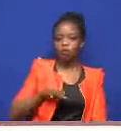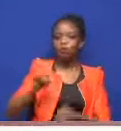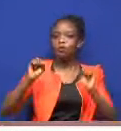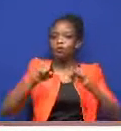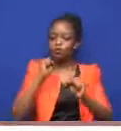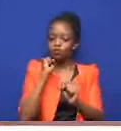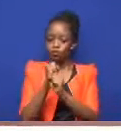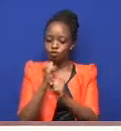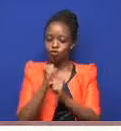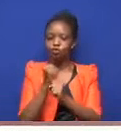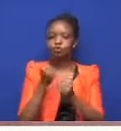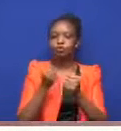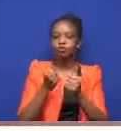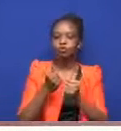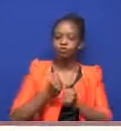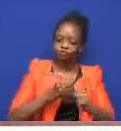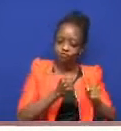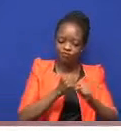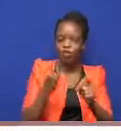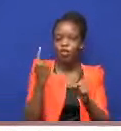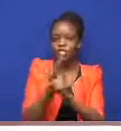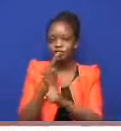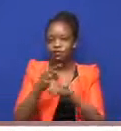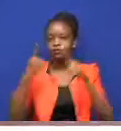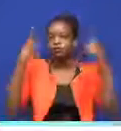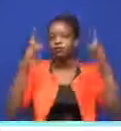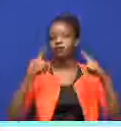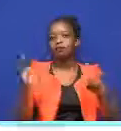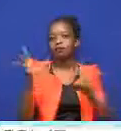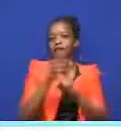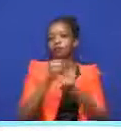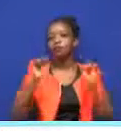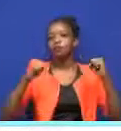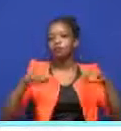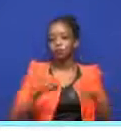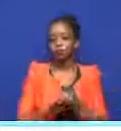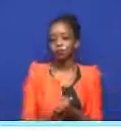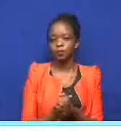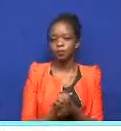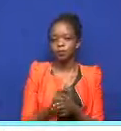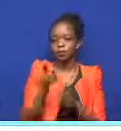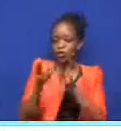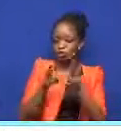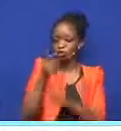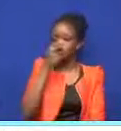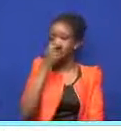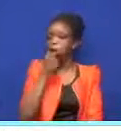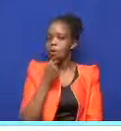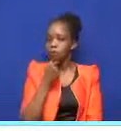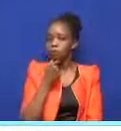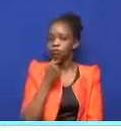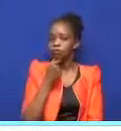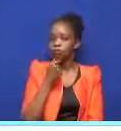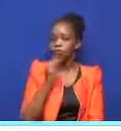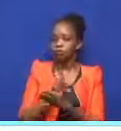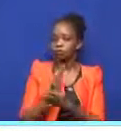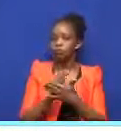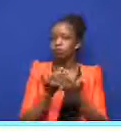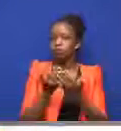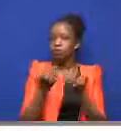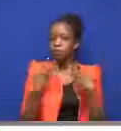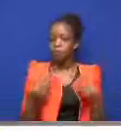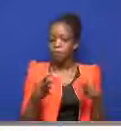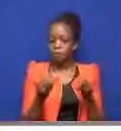do construction and still excel. And you know, it's fascinating seeing 22-year-olds, because I think the average age is at